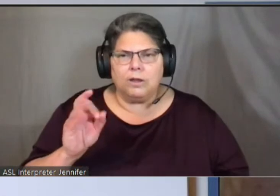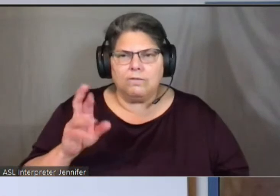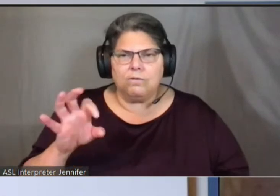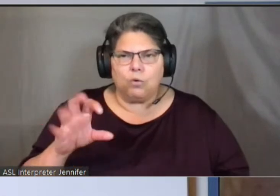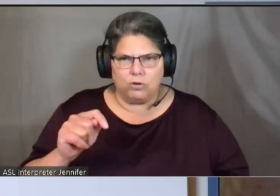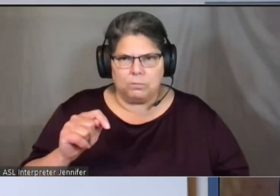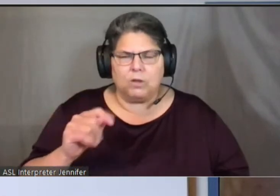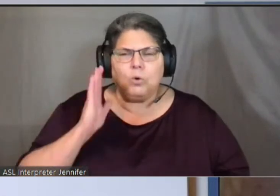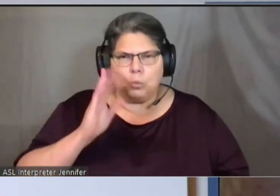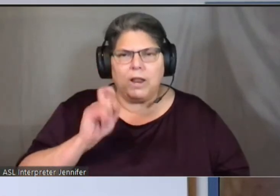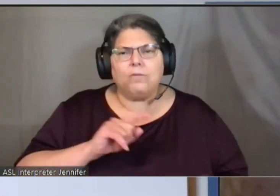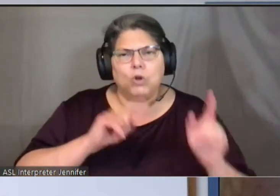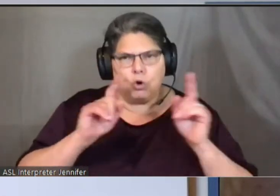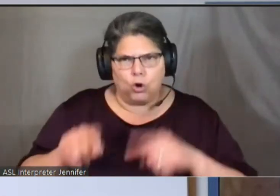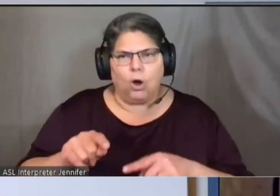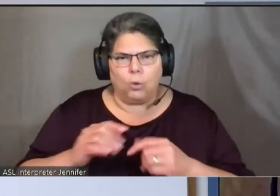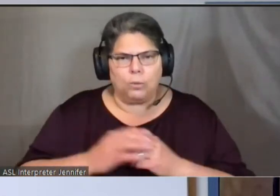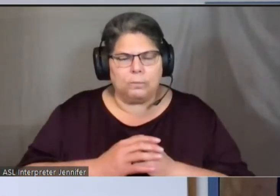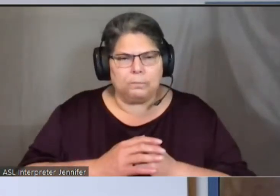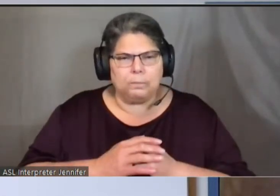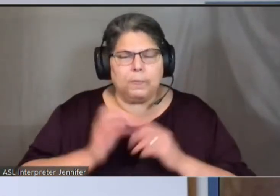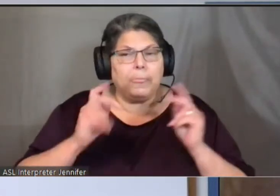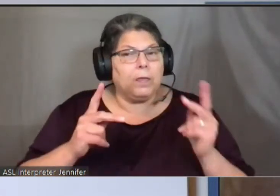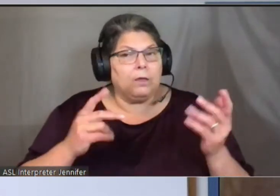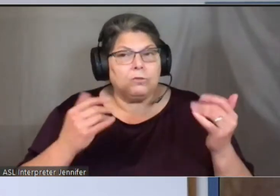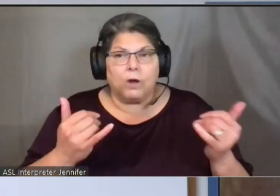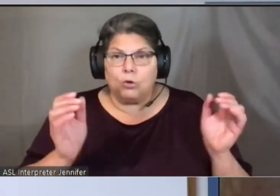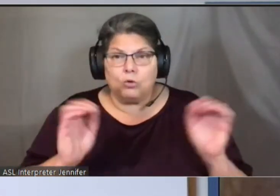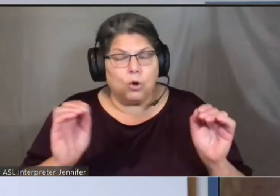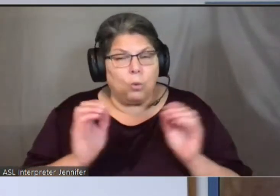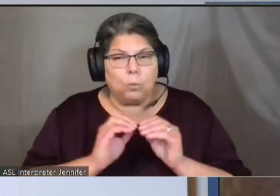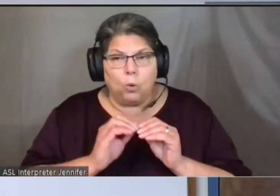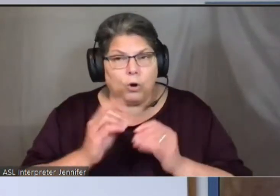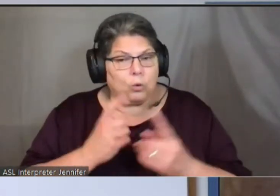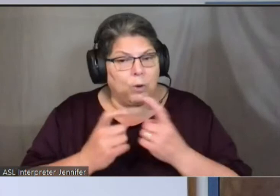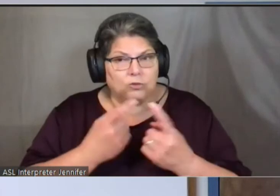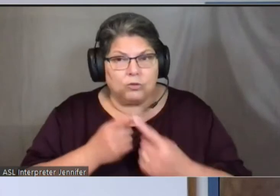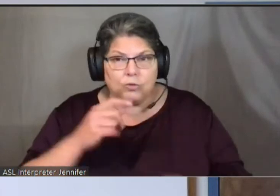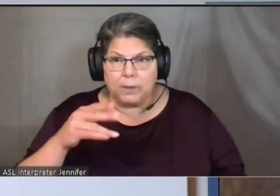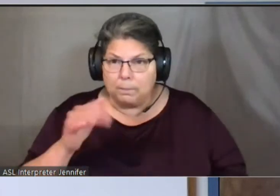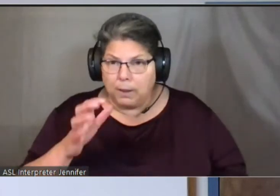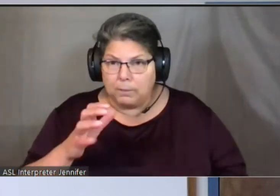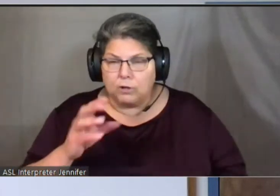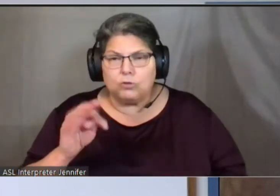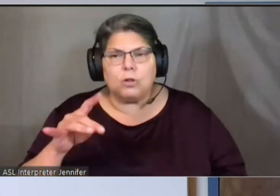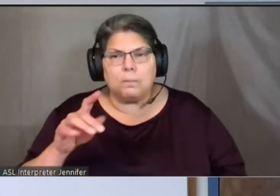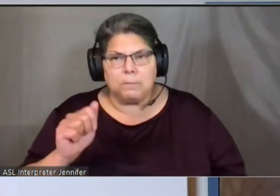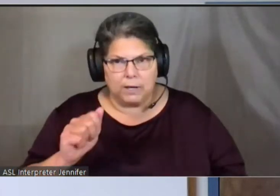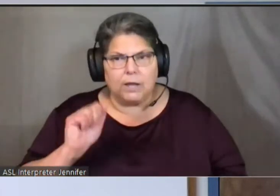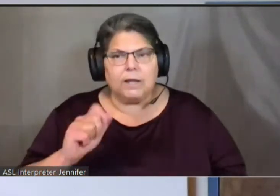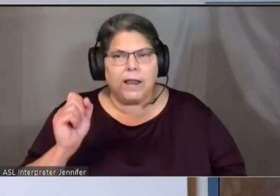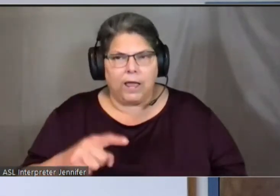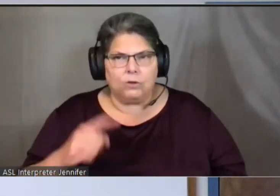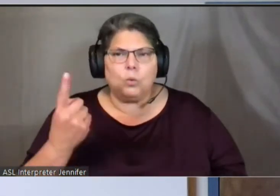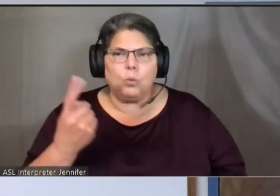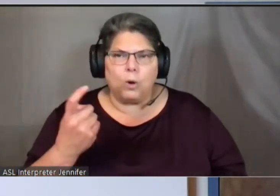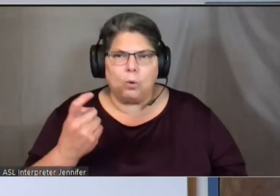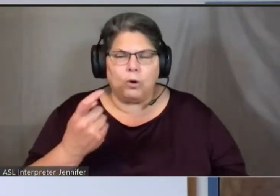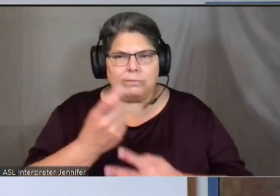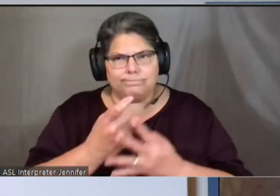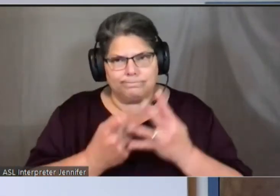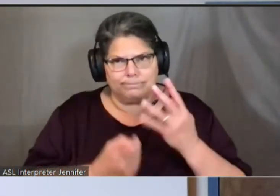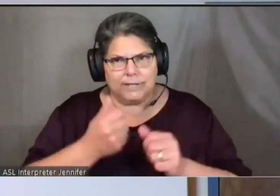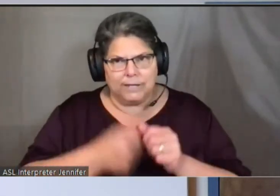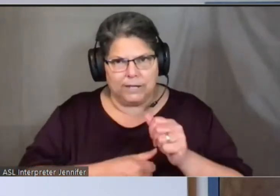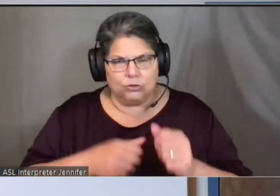All right, thank you. We don't have any questions from the public, so I'm going to do one more round through the media, and you can ask one additional question. Mendocino